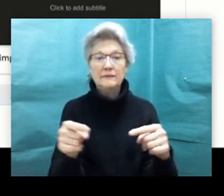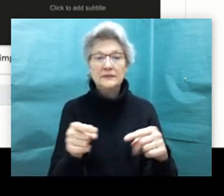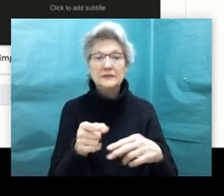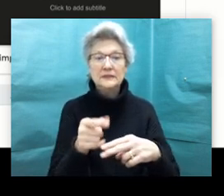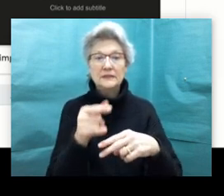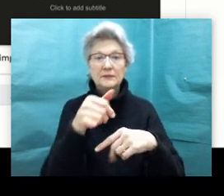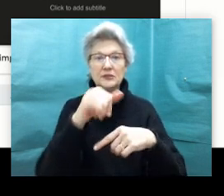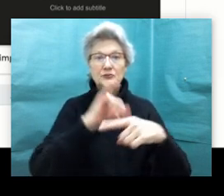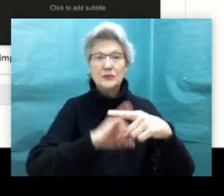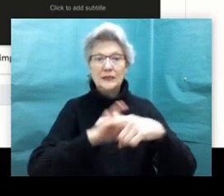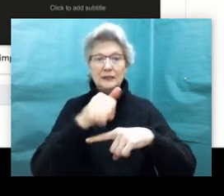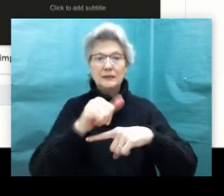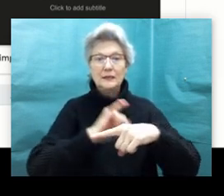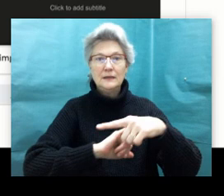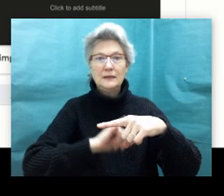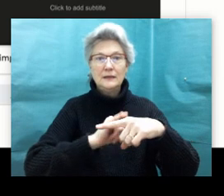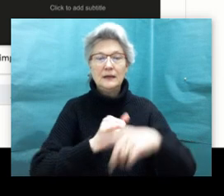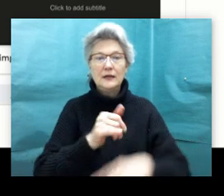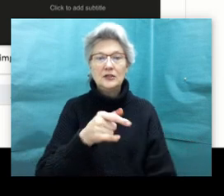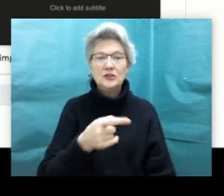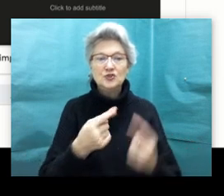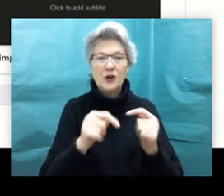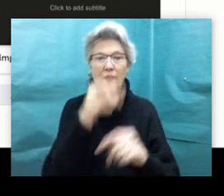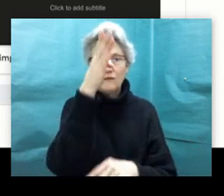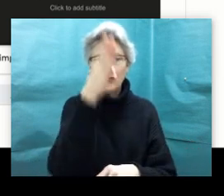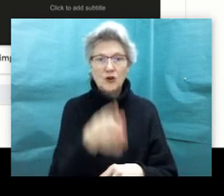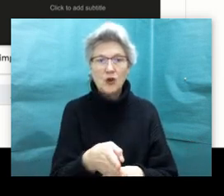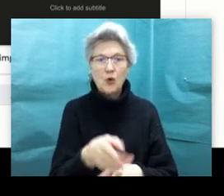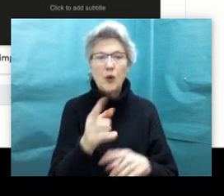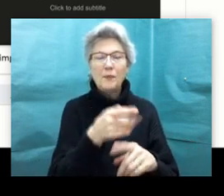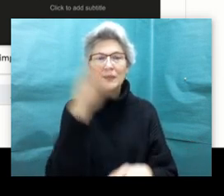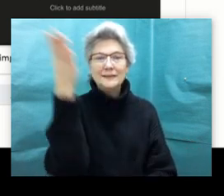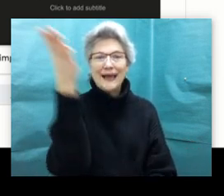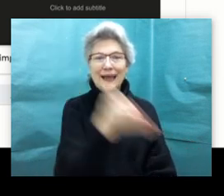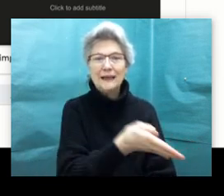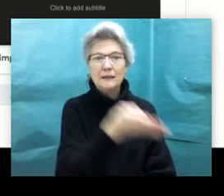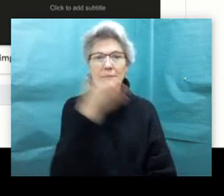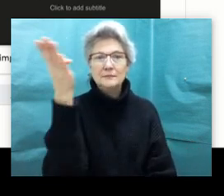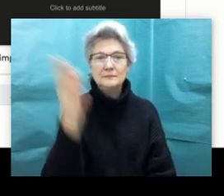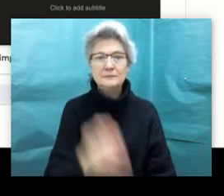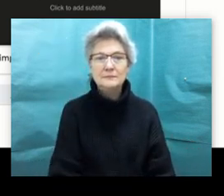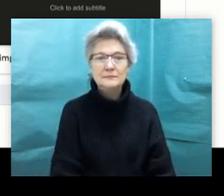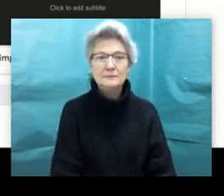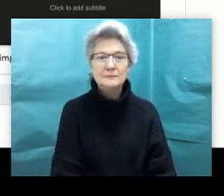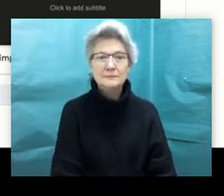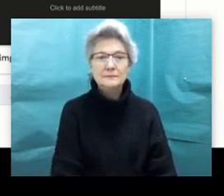I think so. What about a diagonal?